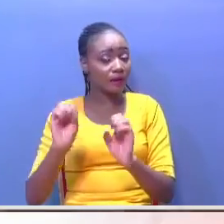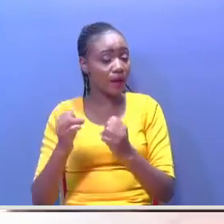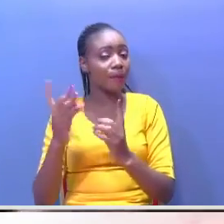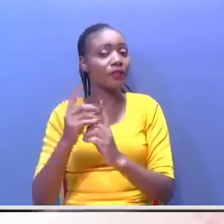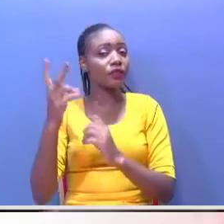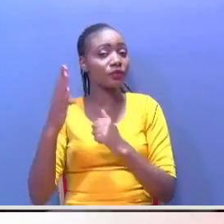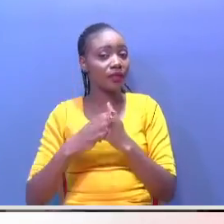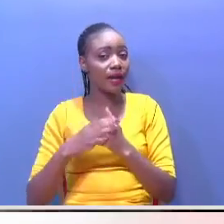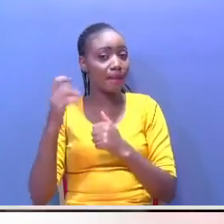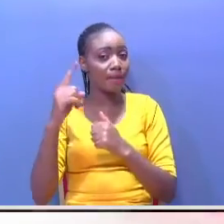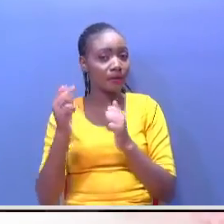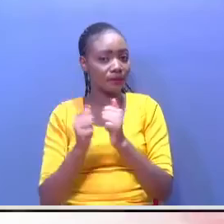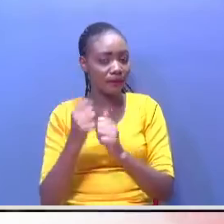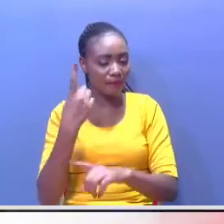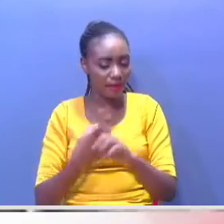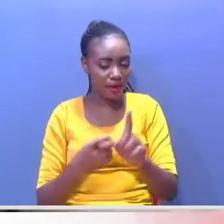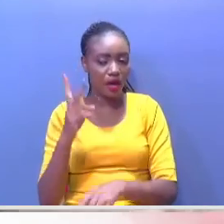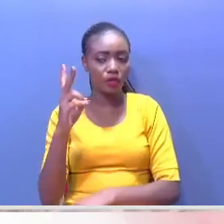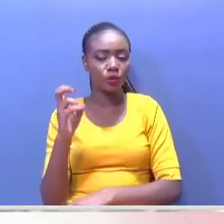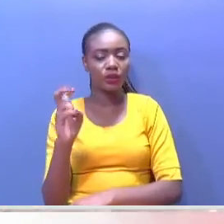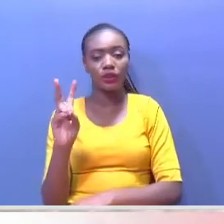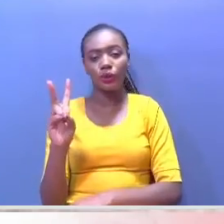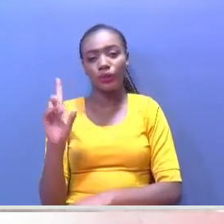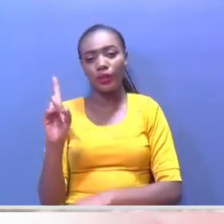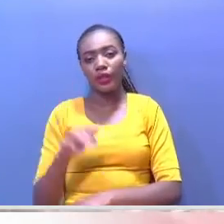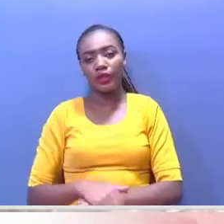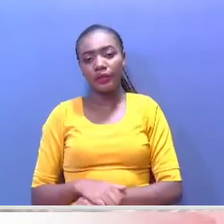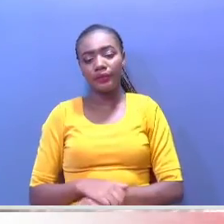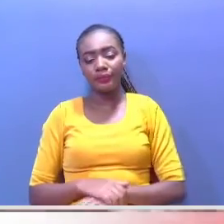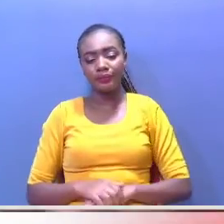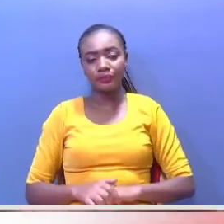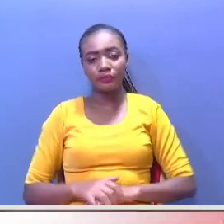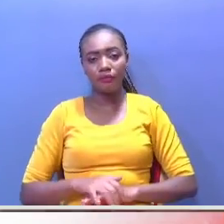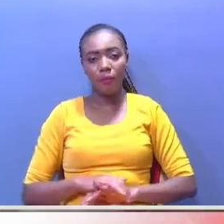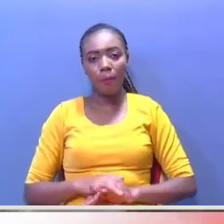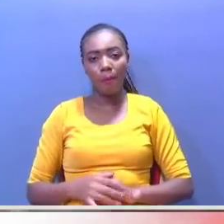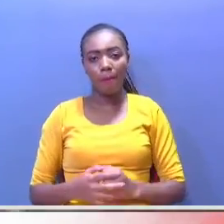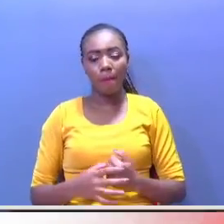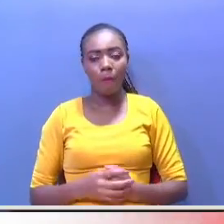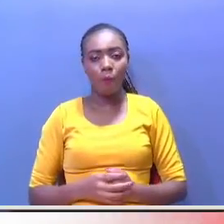29th of October 2021. Mike Kagwango, TV 47.